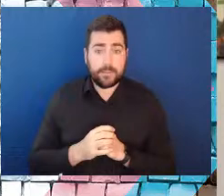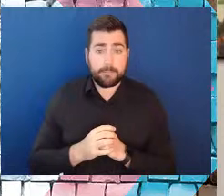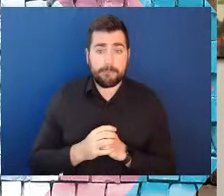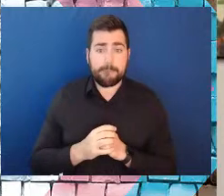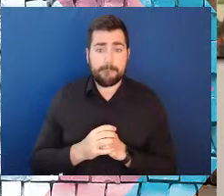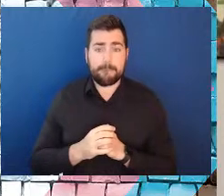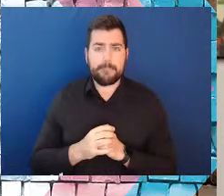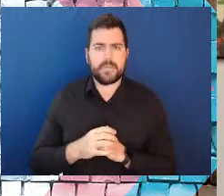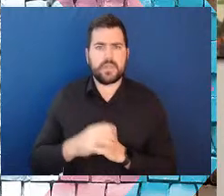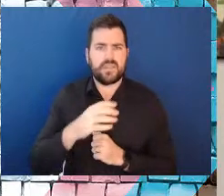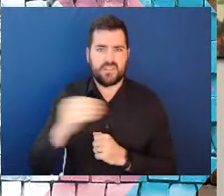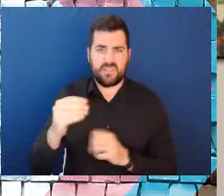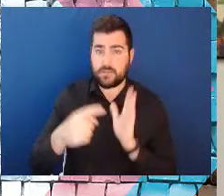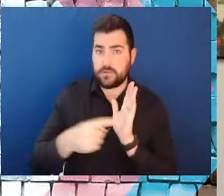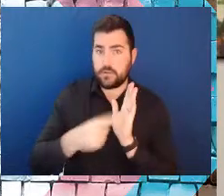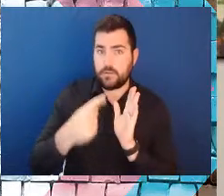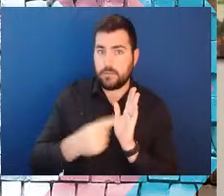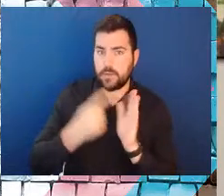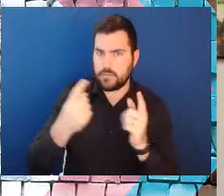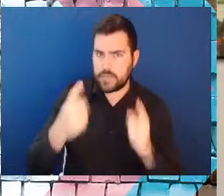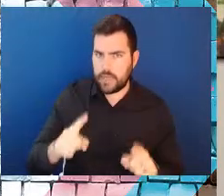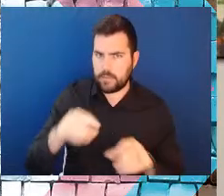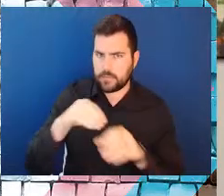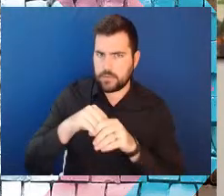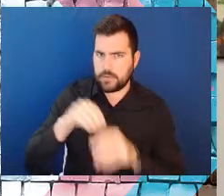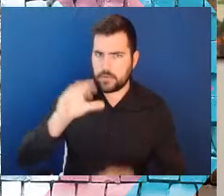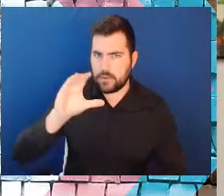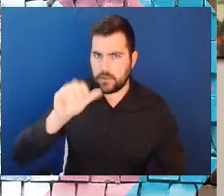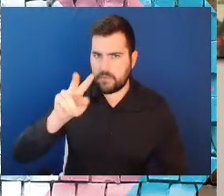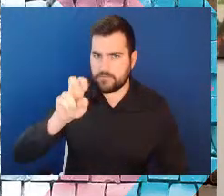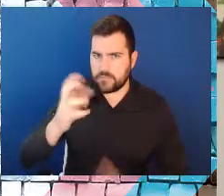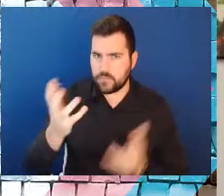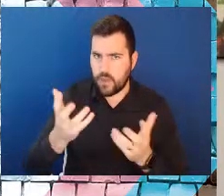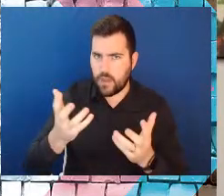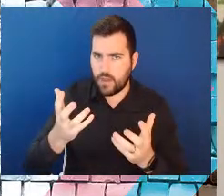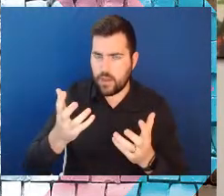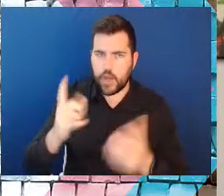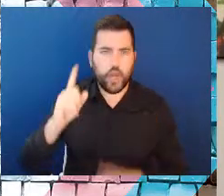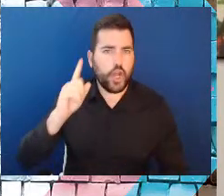And as sometimes will happen in caves, there was an echo.